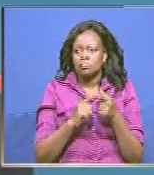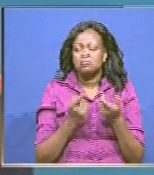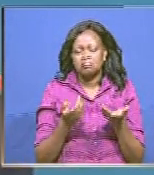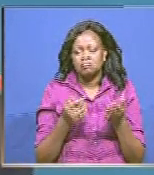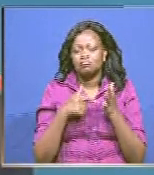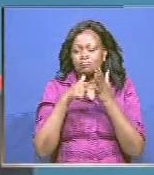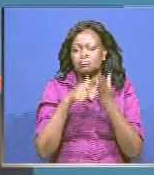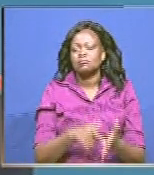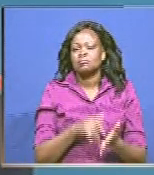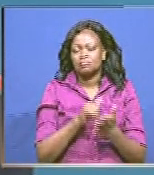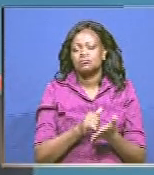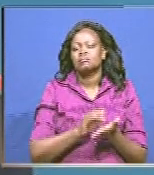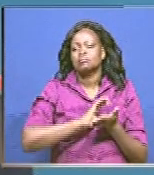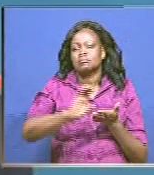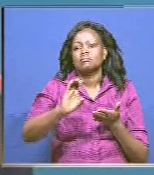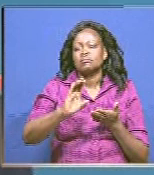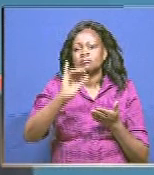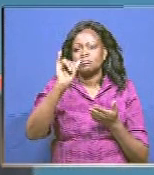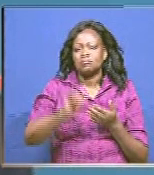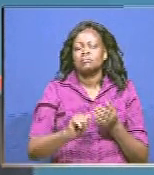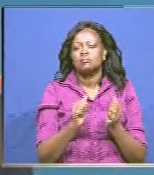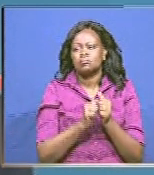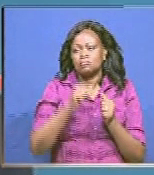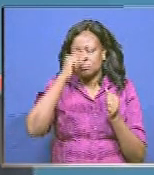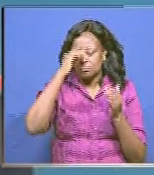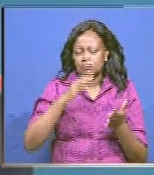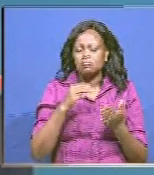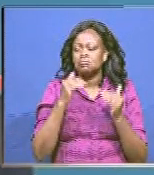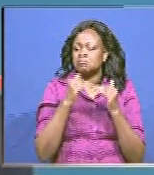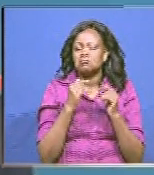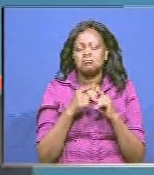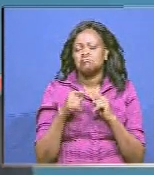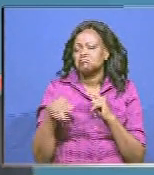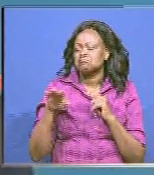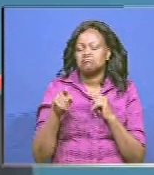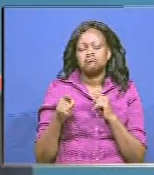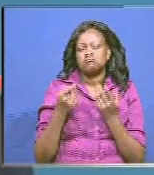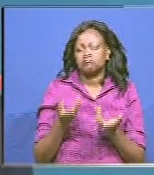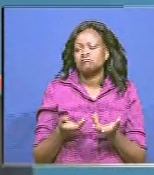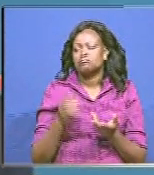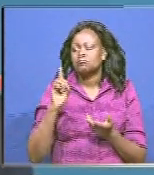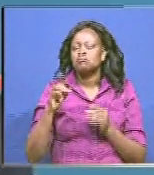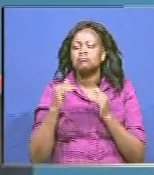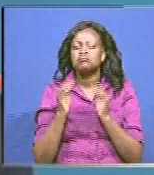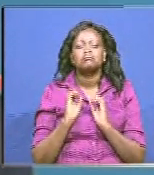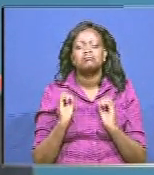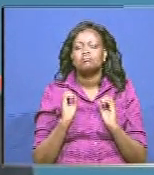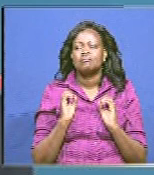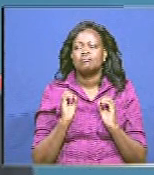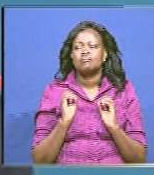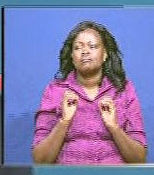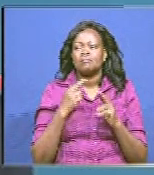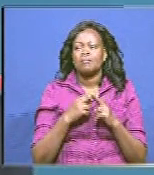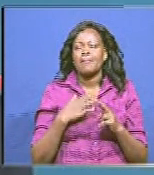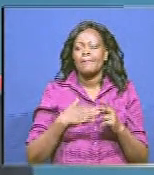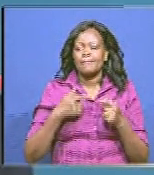that the allocation should remain at the governor's level, not at the constituency or at the ward representative point. My name